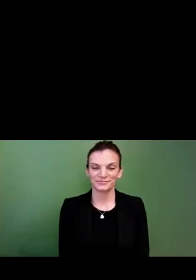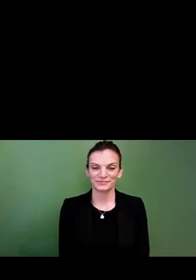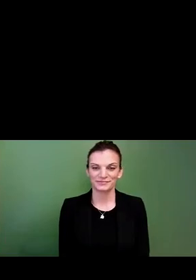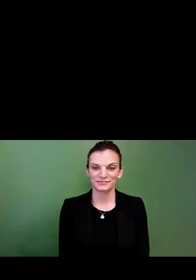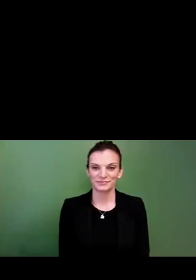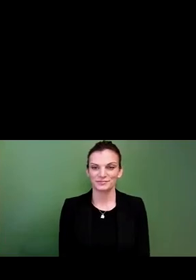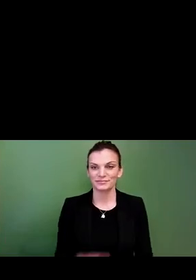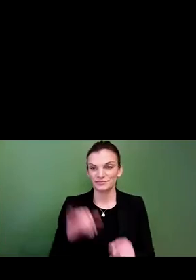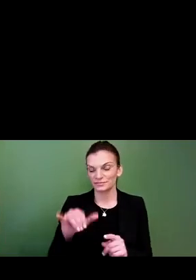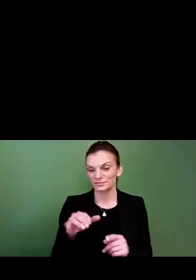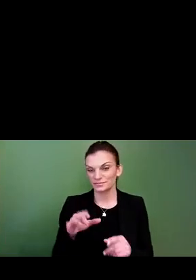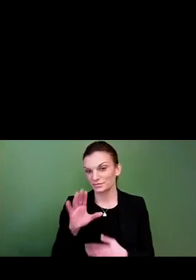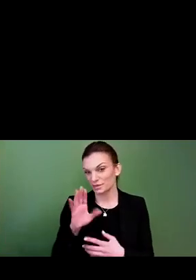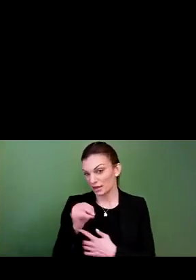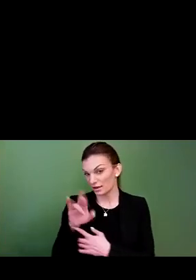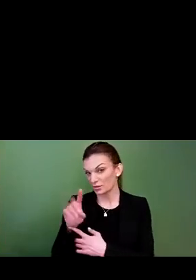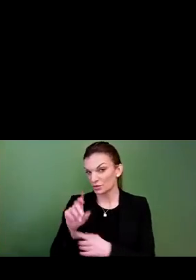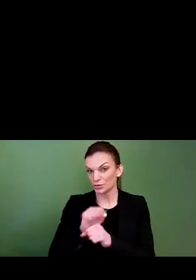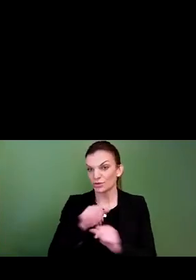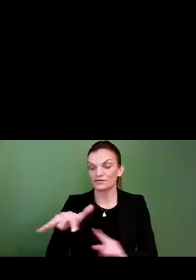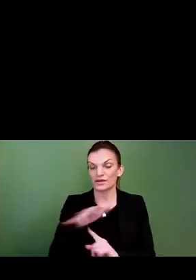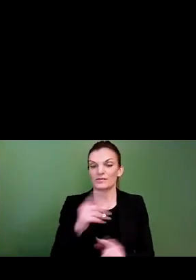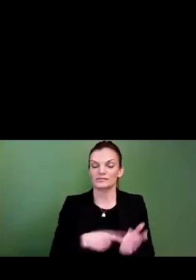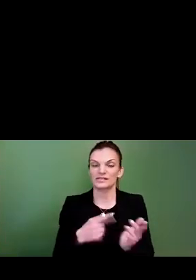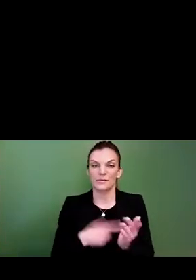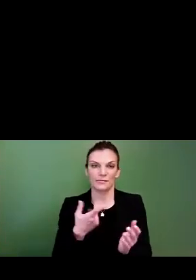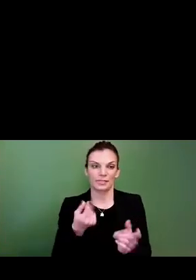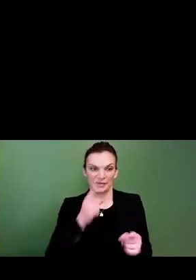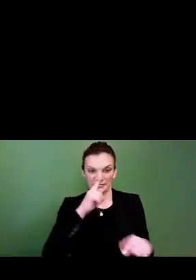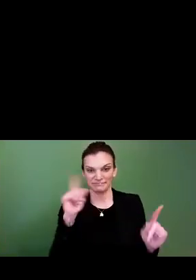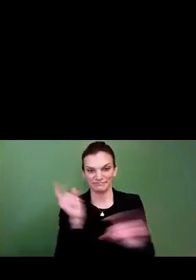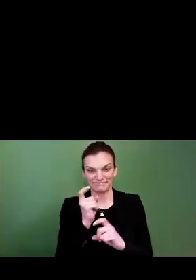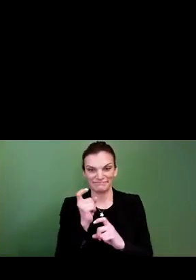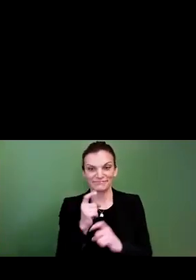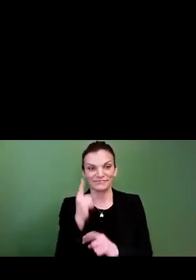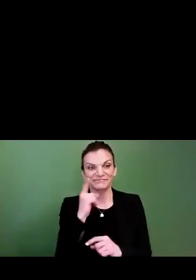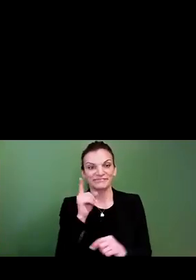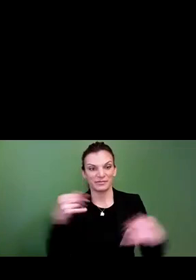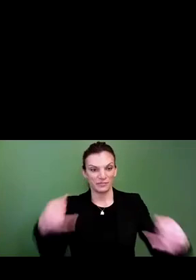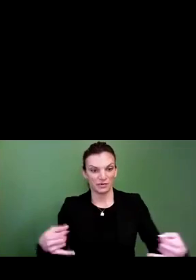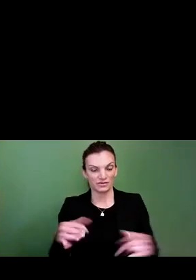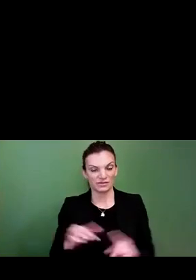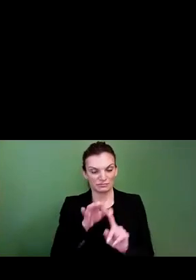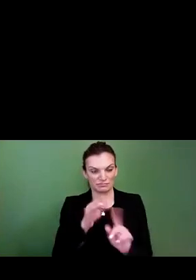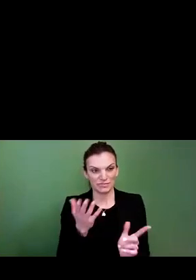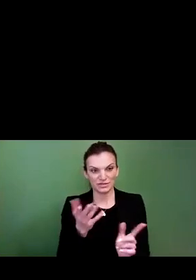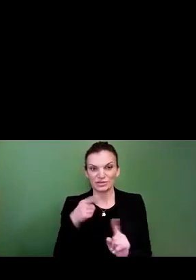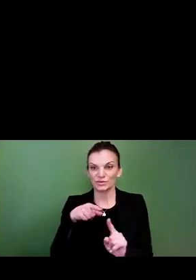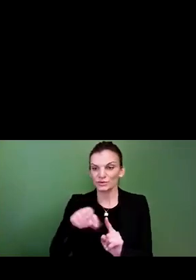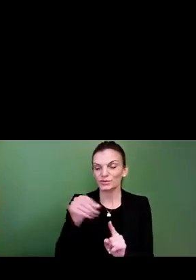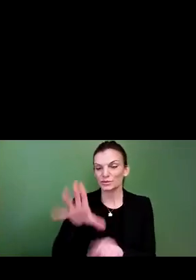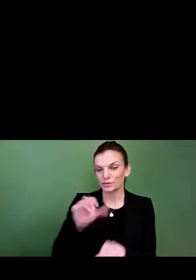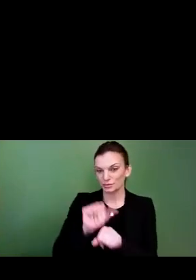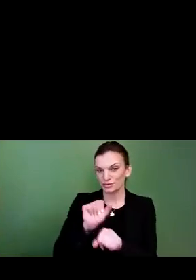In a hybrid work environment, it could be tricky to keep those boundaries intact, especially as you and your